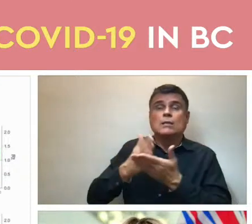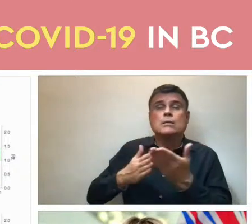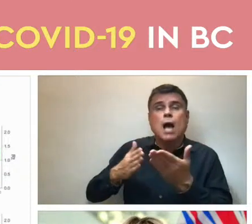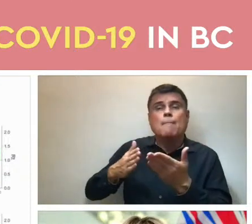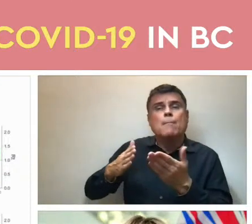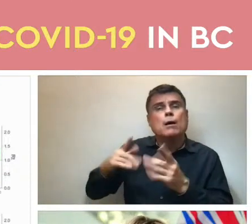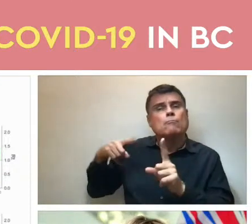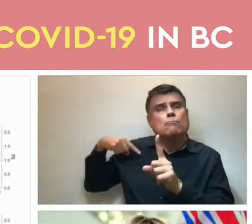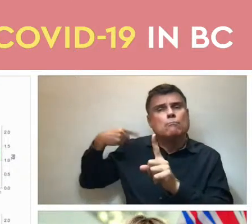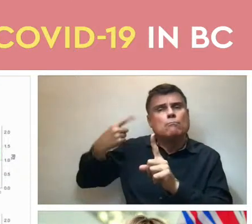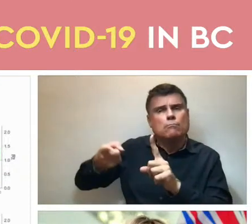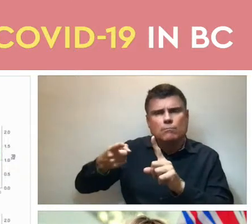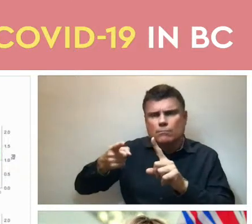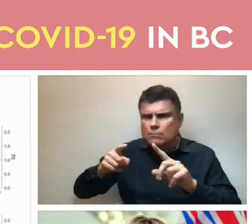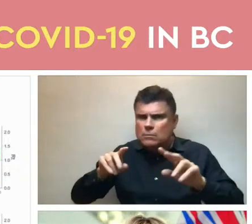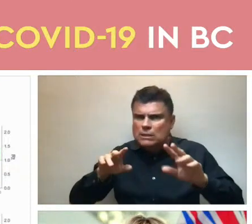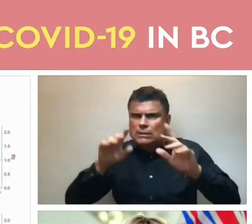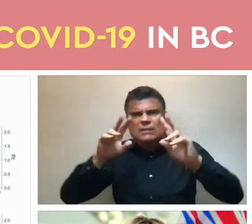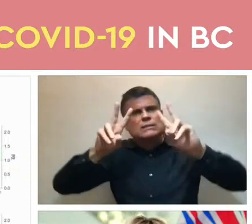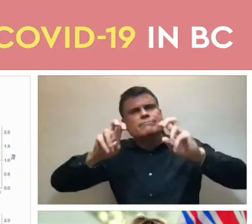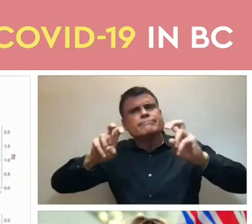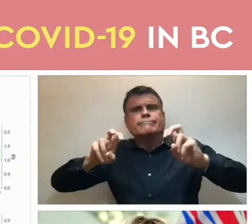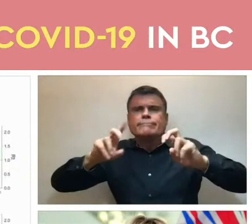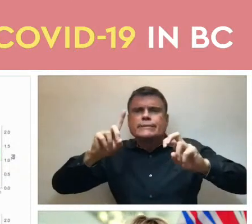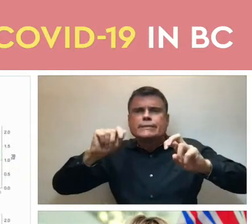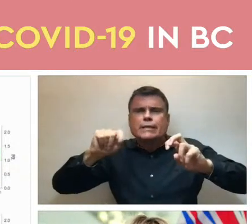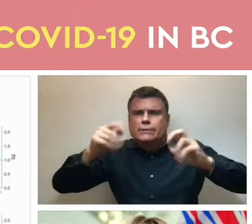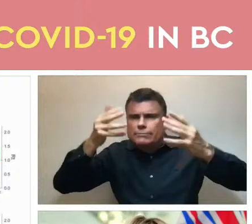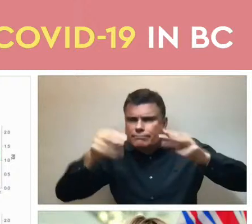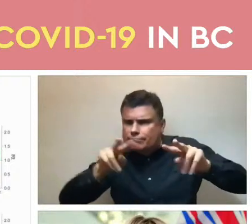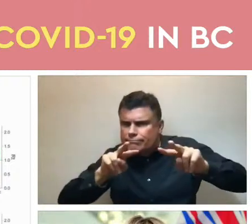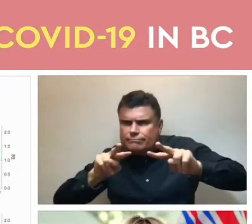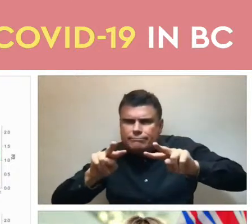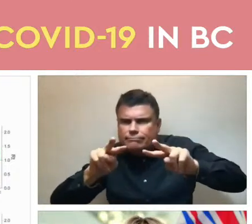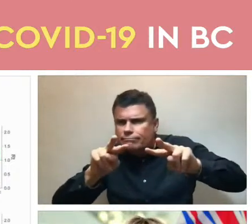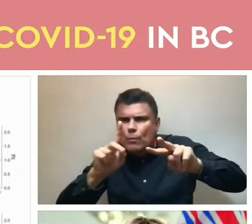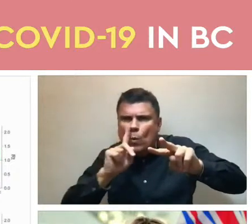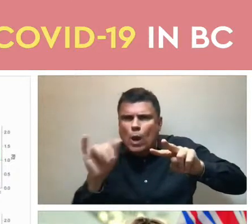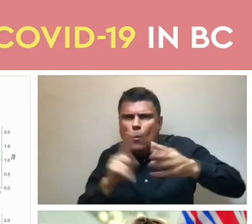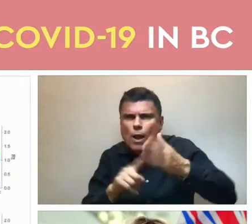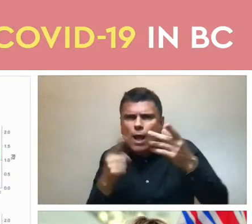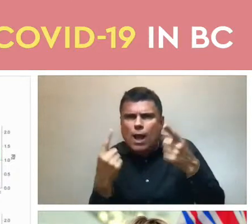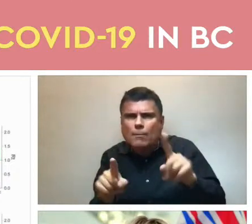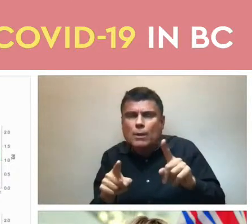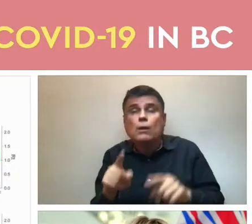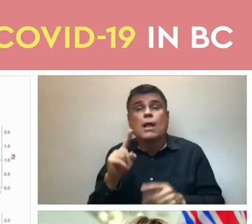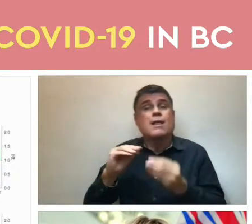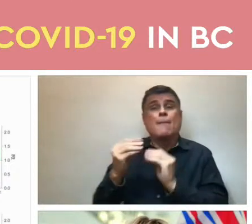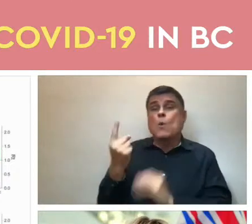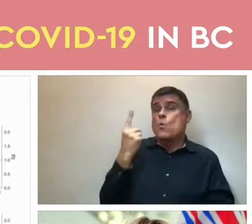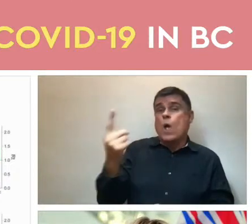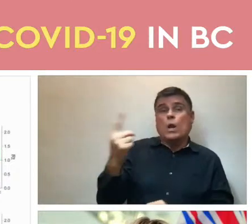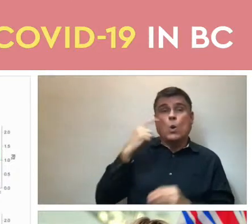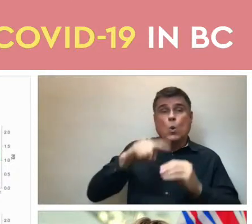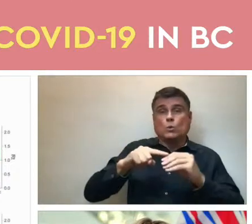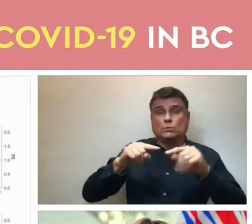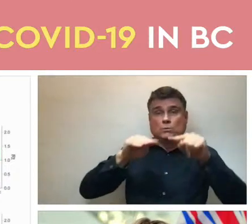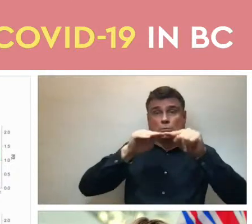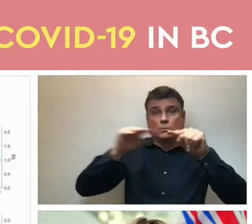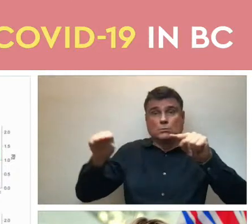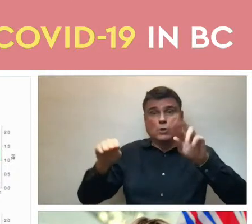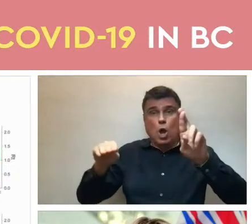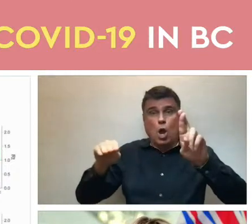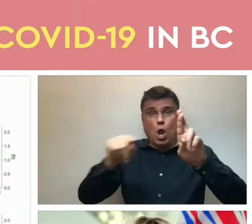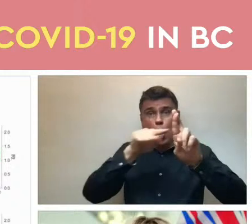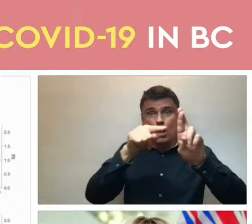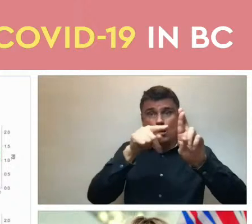seen that we had been slightly below 1 for the last few months, which reflects the